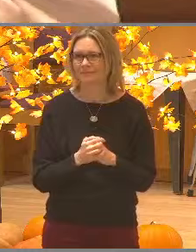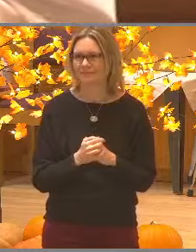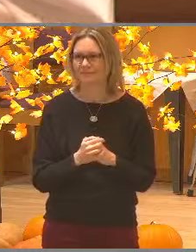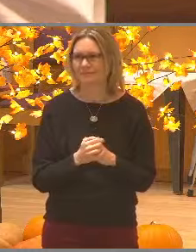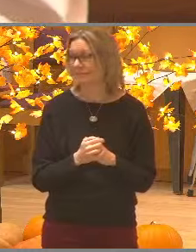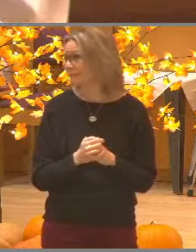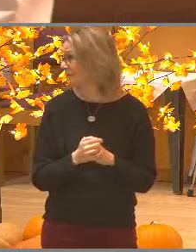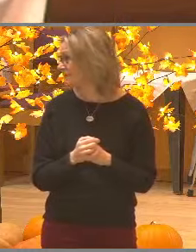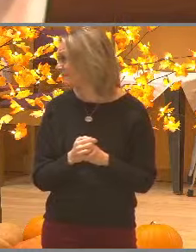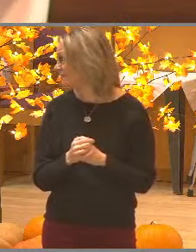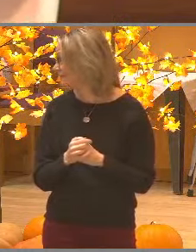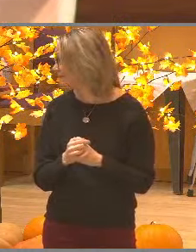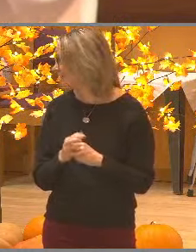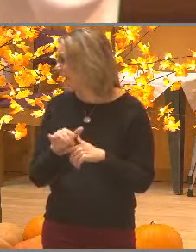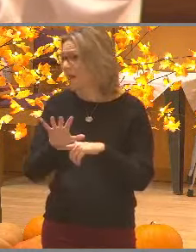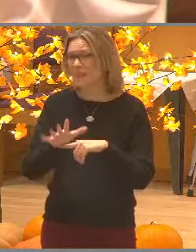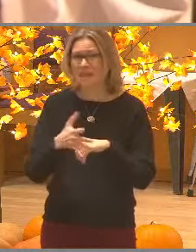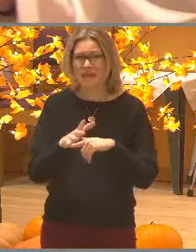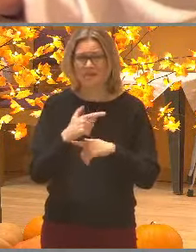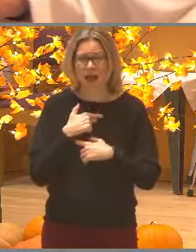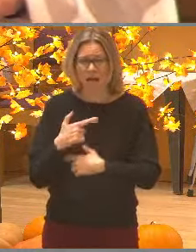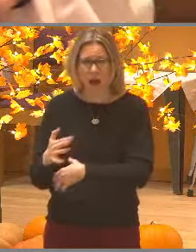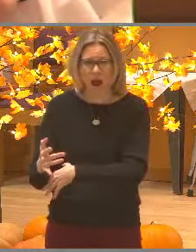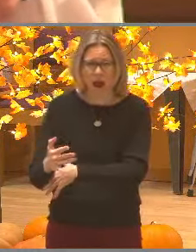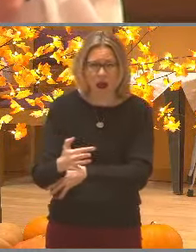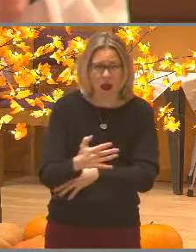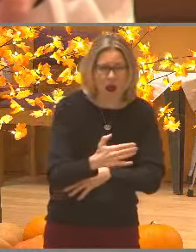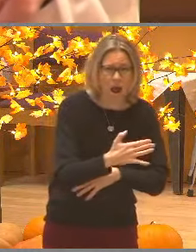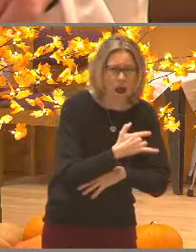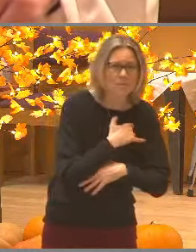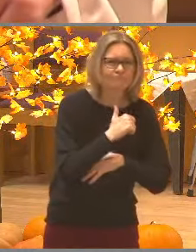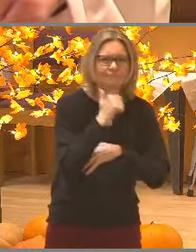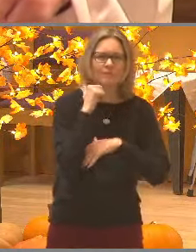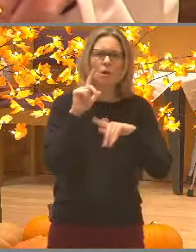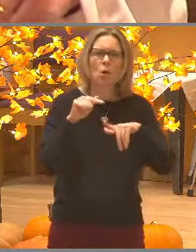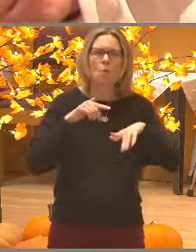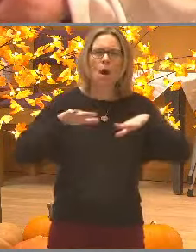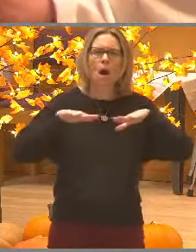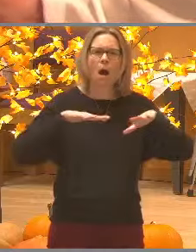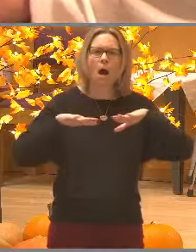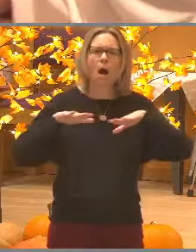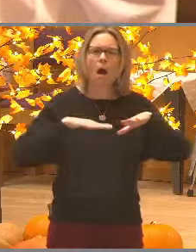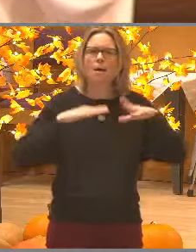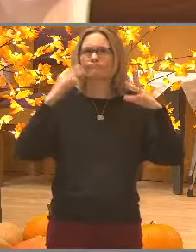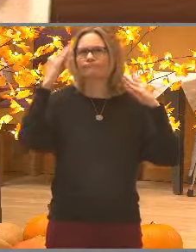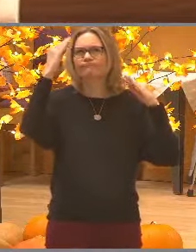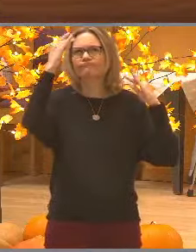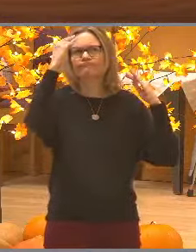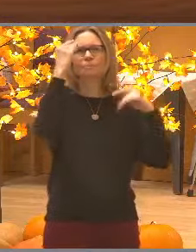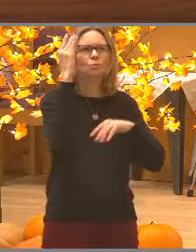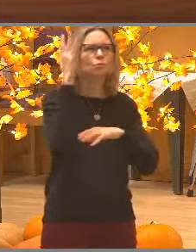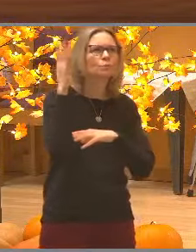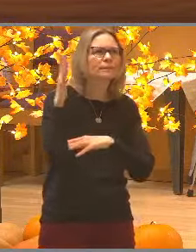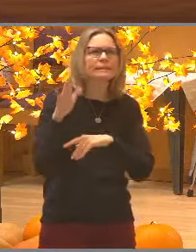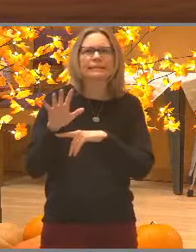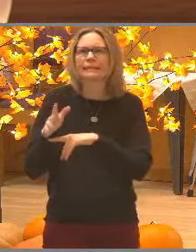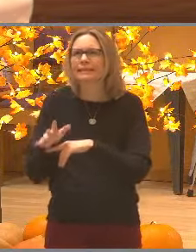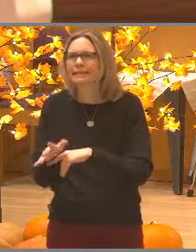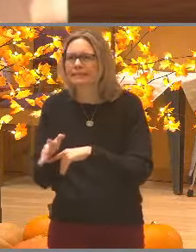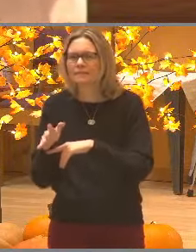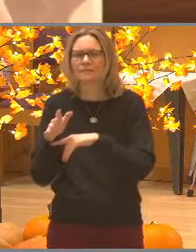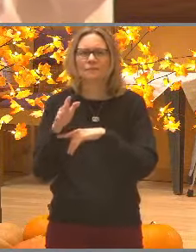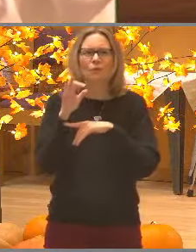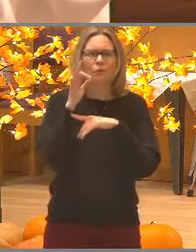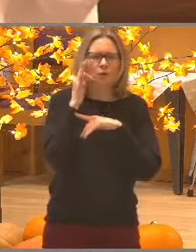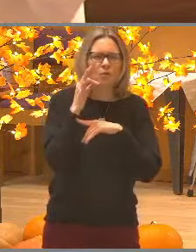These are the leaves that I collected as I got to walk every day, and as we were reflecting on trees and leaves and fruits,